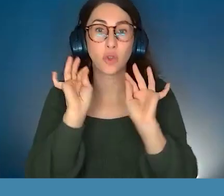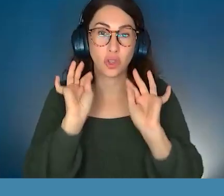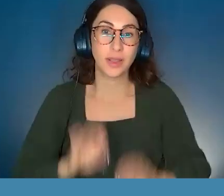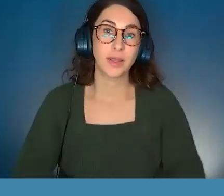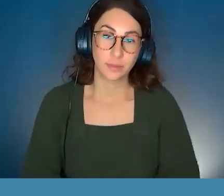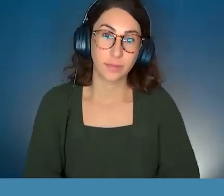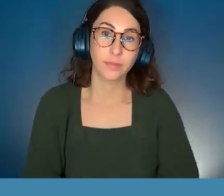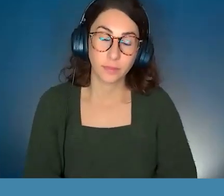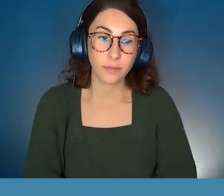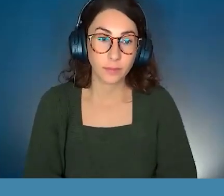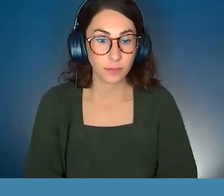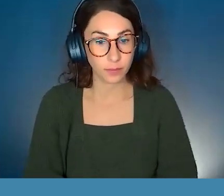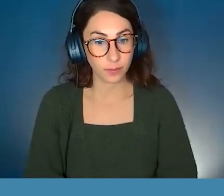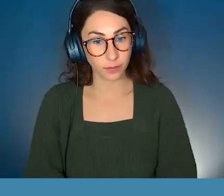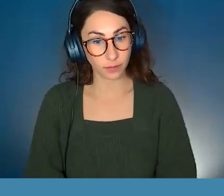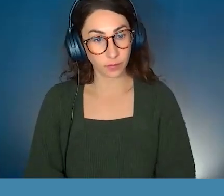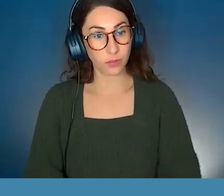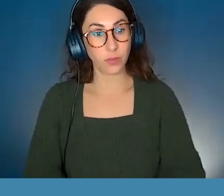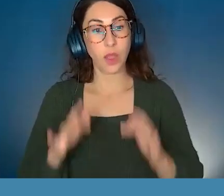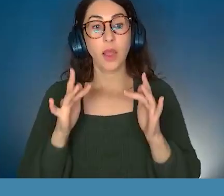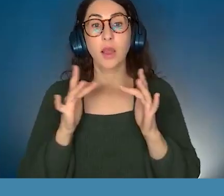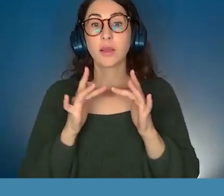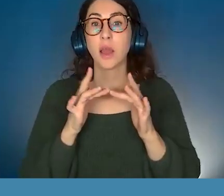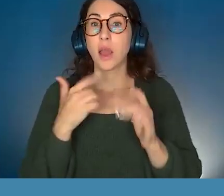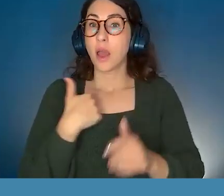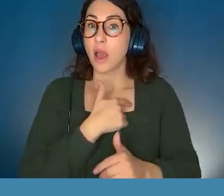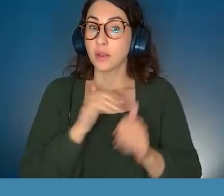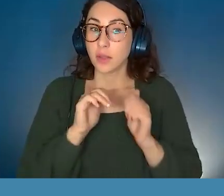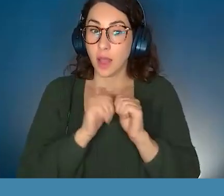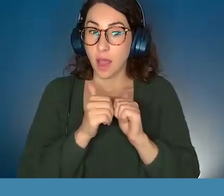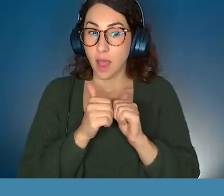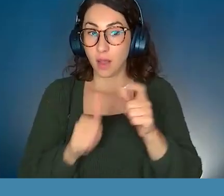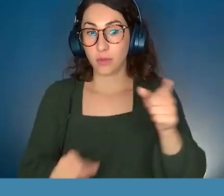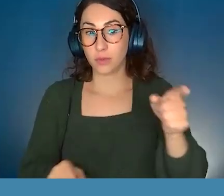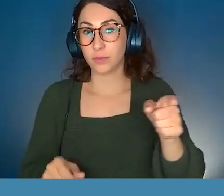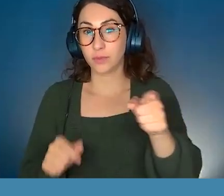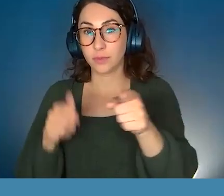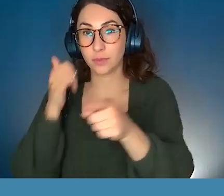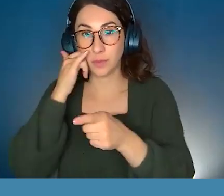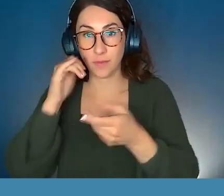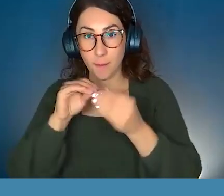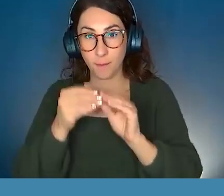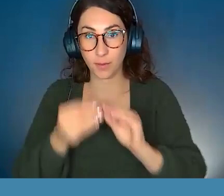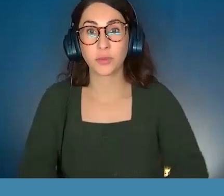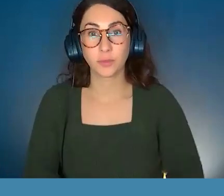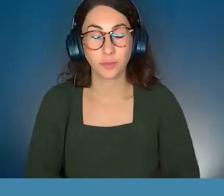So to contact Disability Rights Florida, our phone number is on the screen,